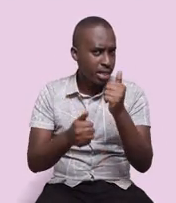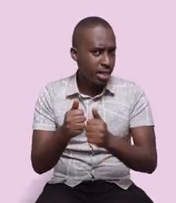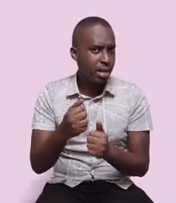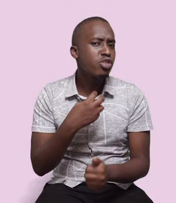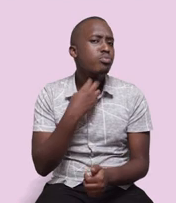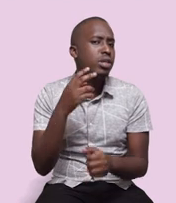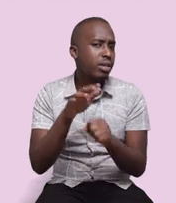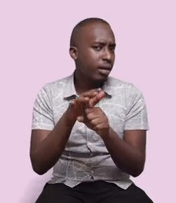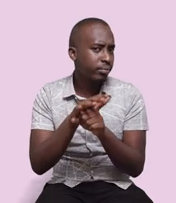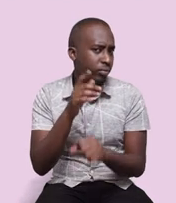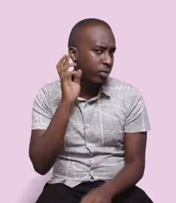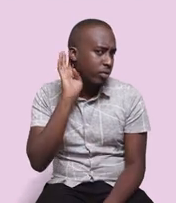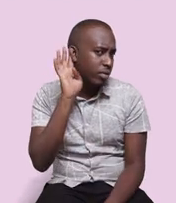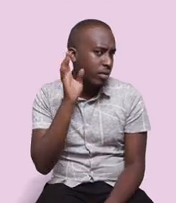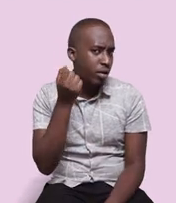Speak louder.